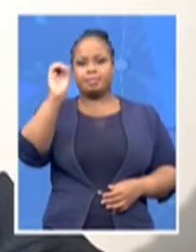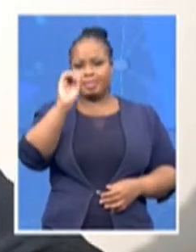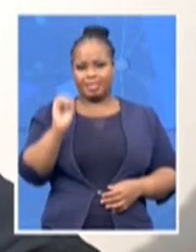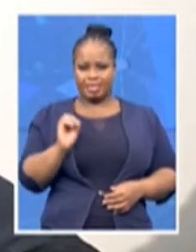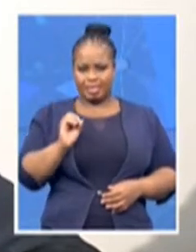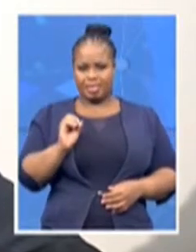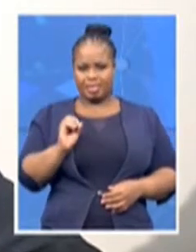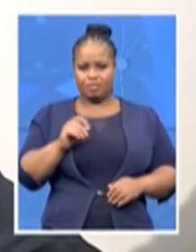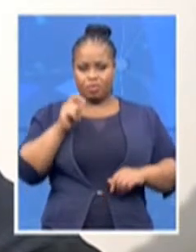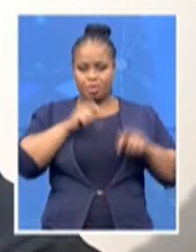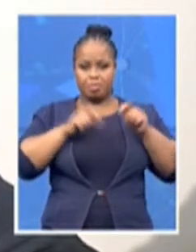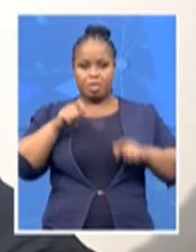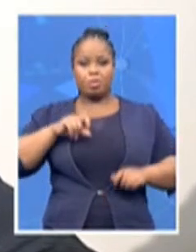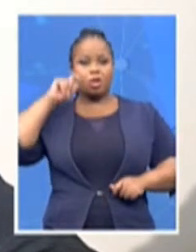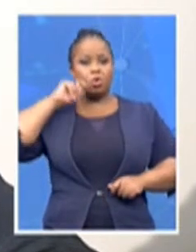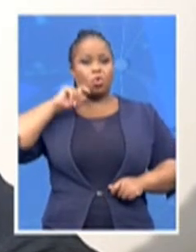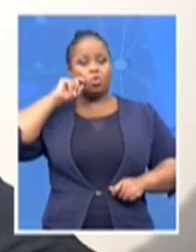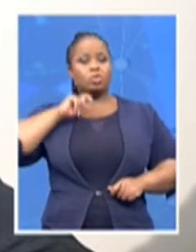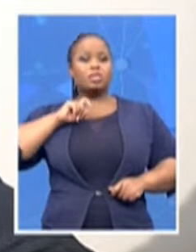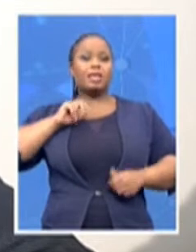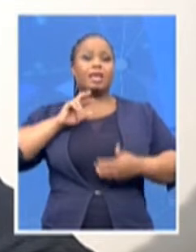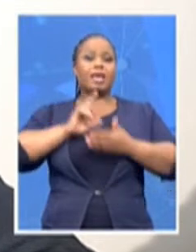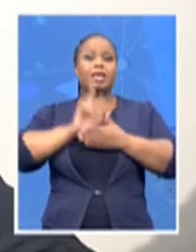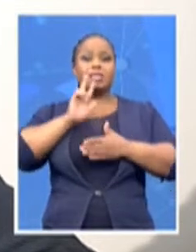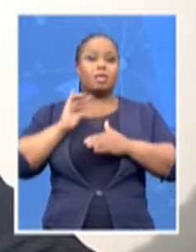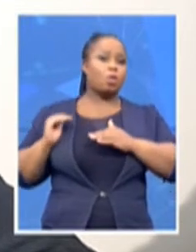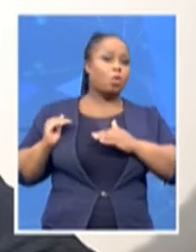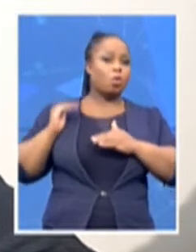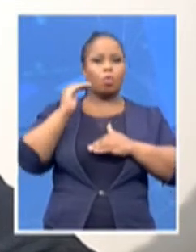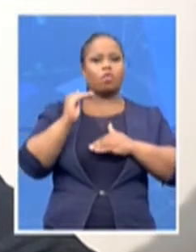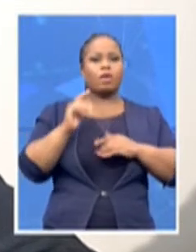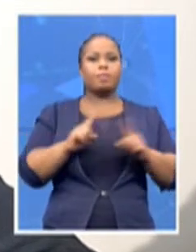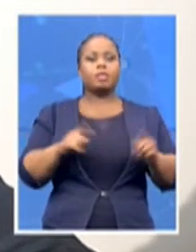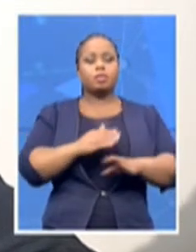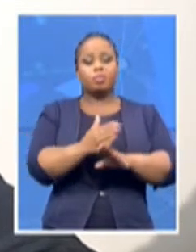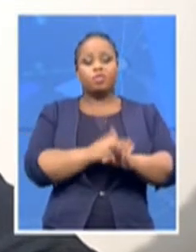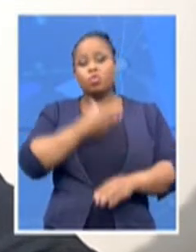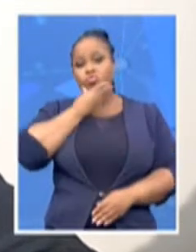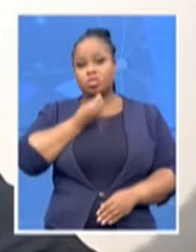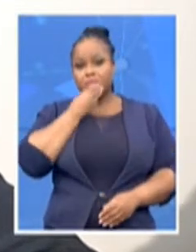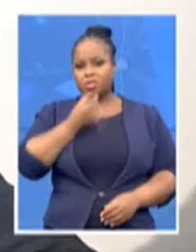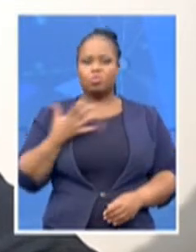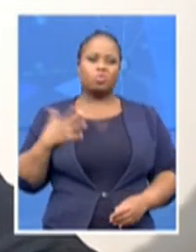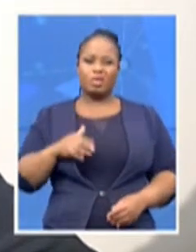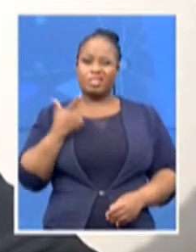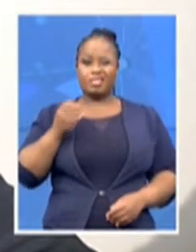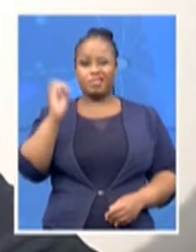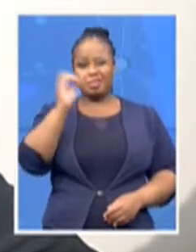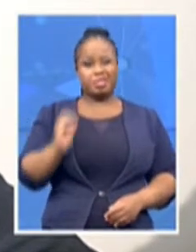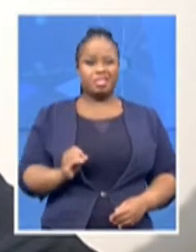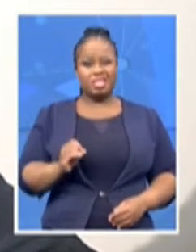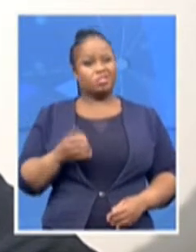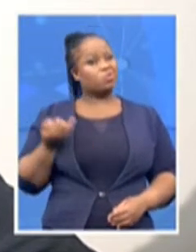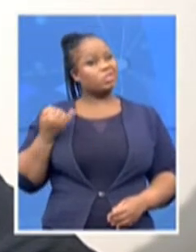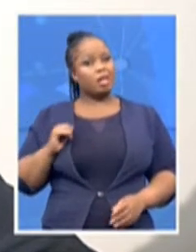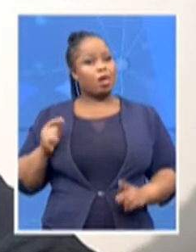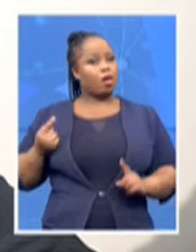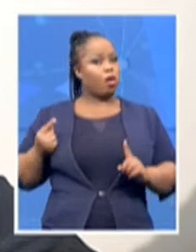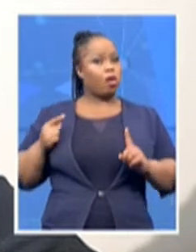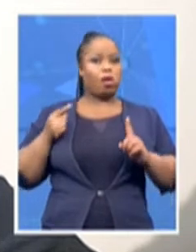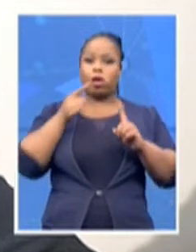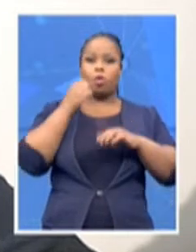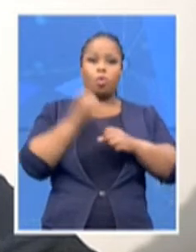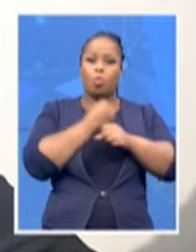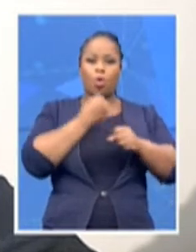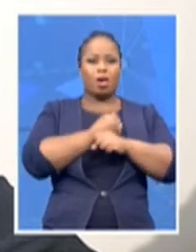70% before Christmas. So we still have a lot of work to do. At 28%, we hope that